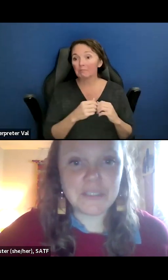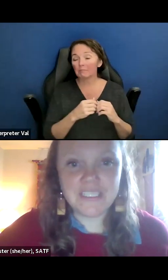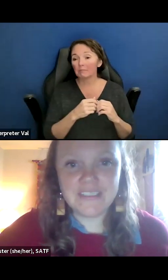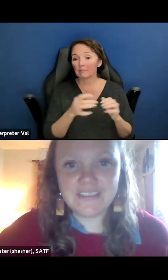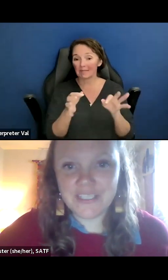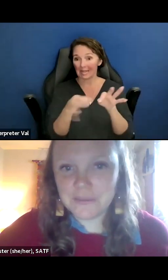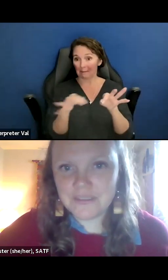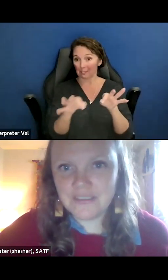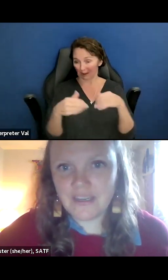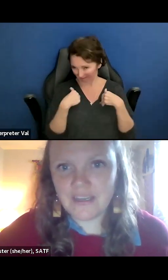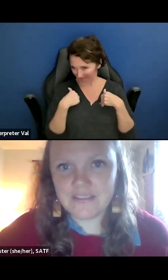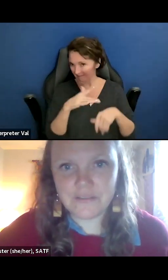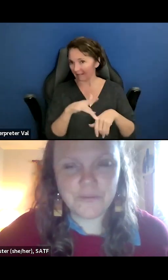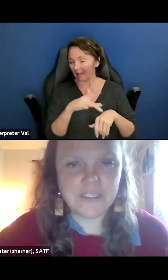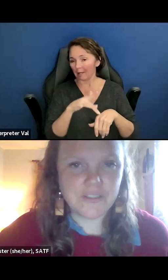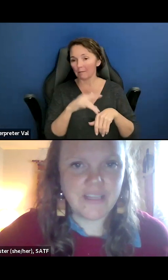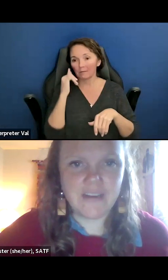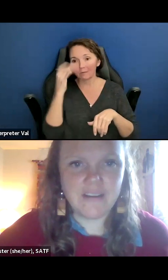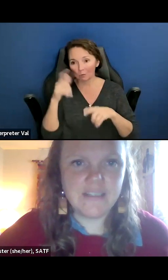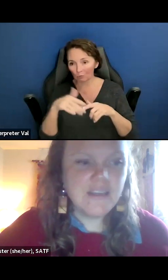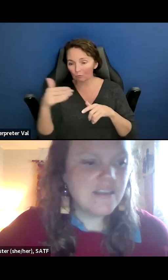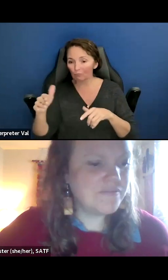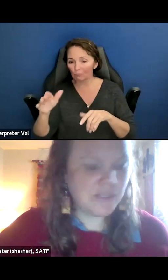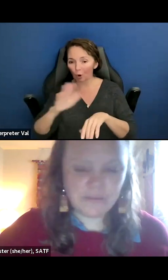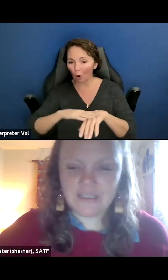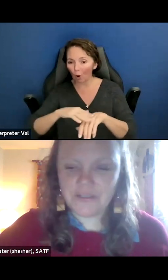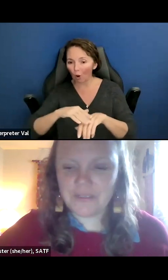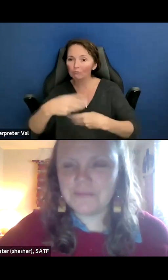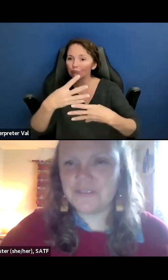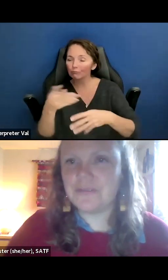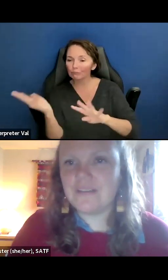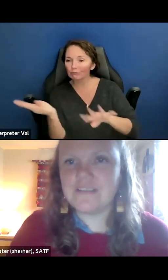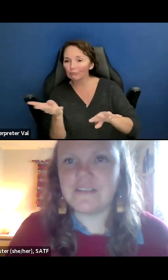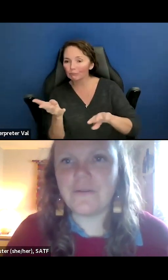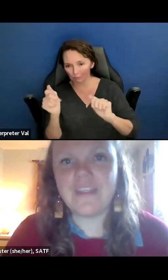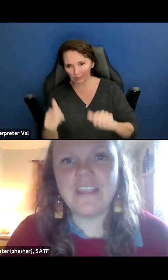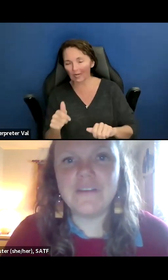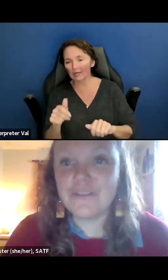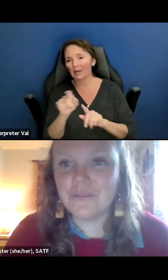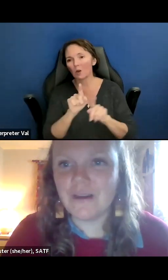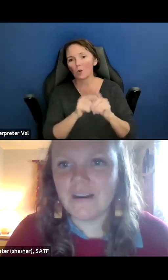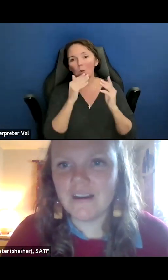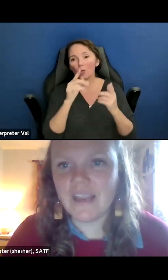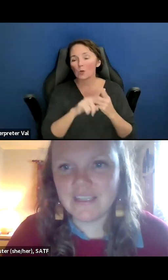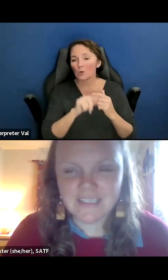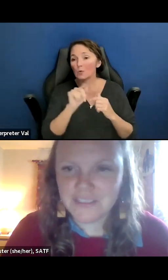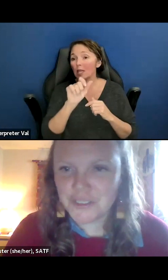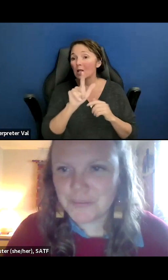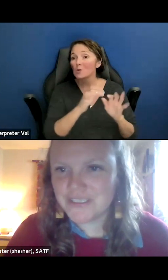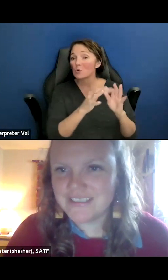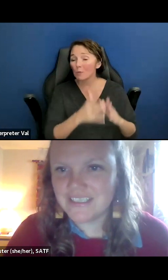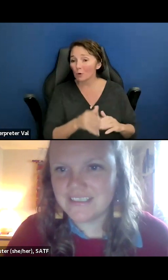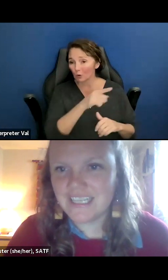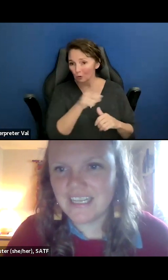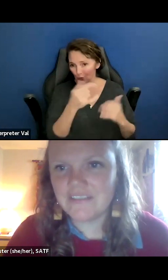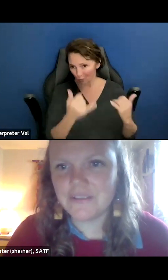closed captioning is available. So if you want to turn that on and follow along, you're welcome to. Also, thank you to our ASL